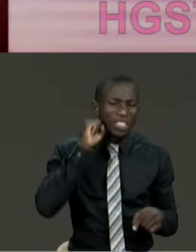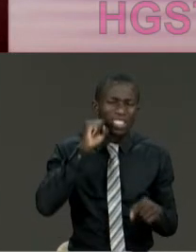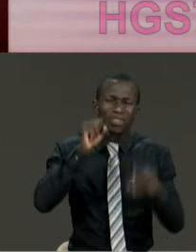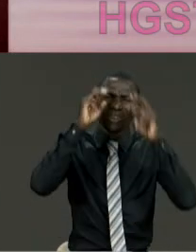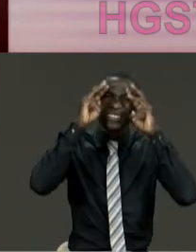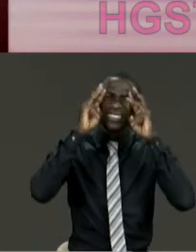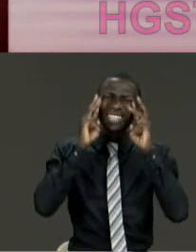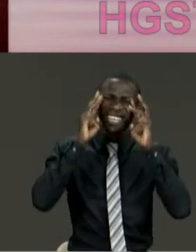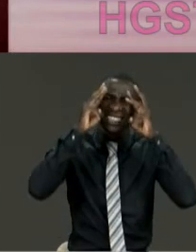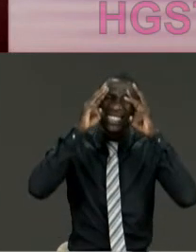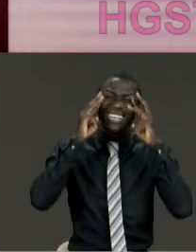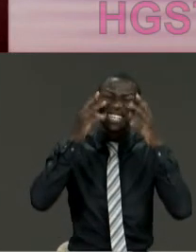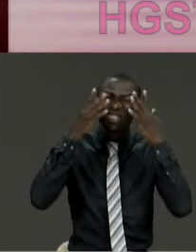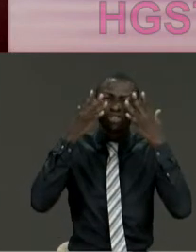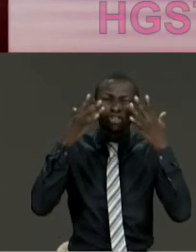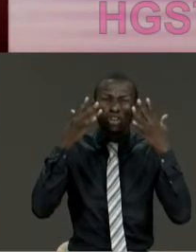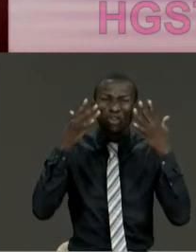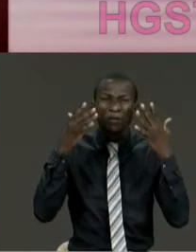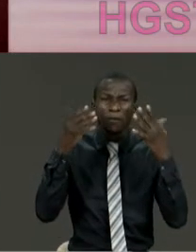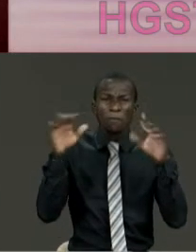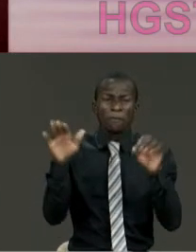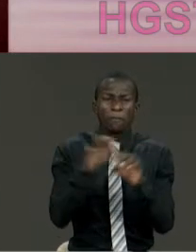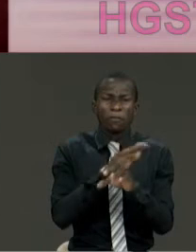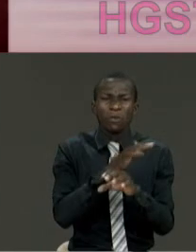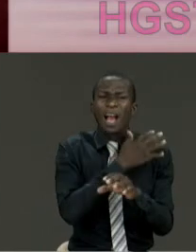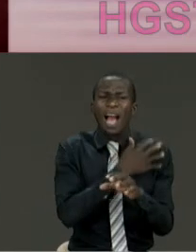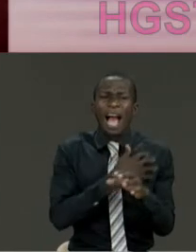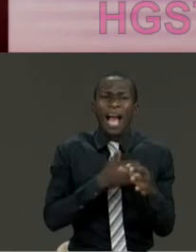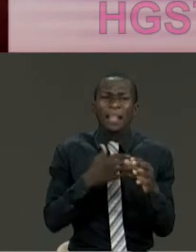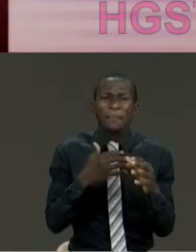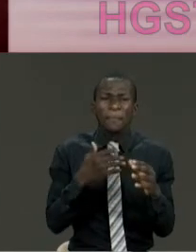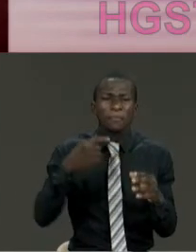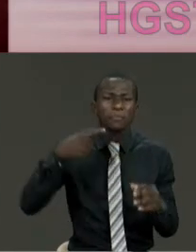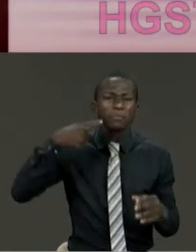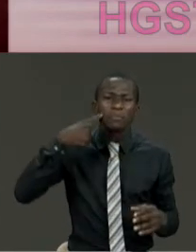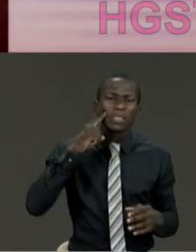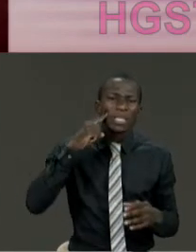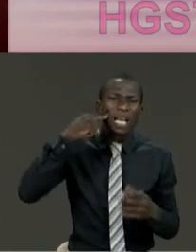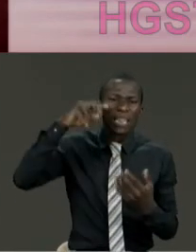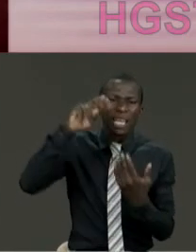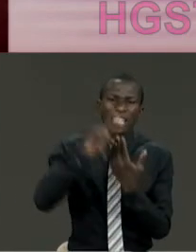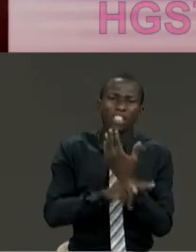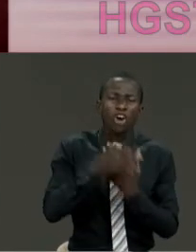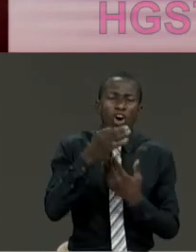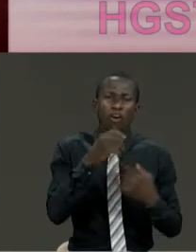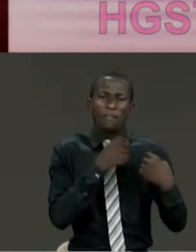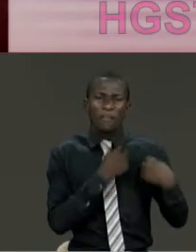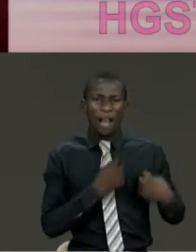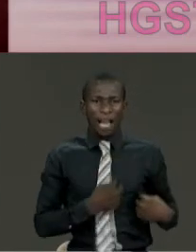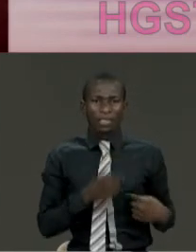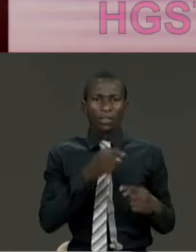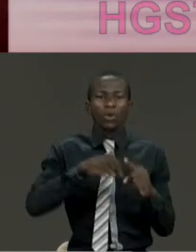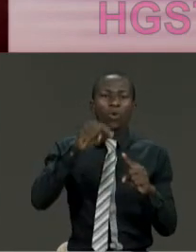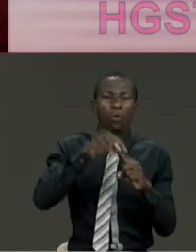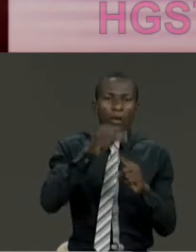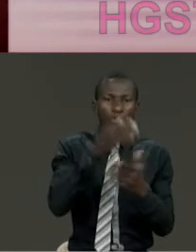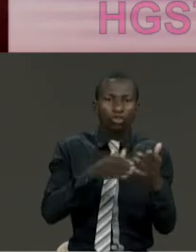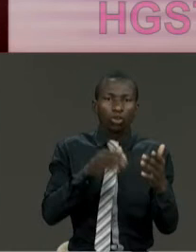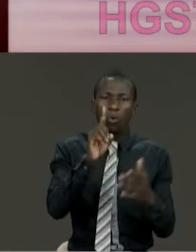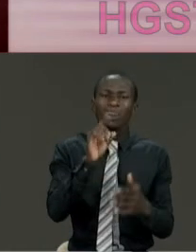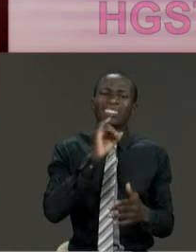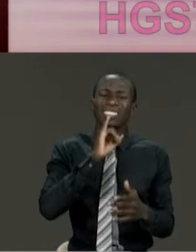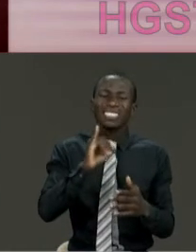she was sorrowful and bitterness of heart. When one is emotionally down,